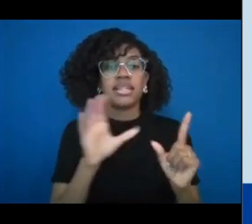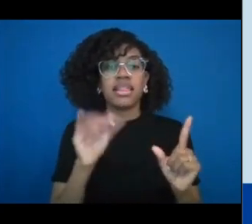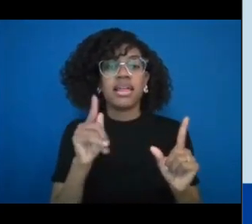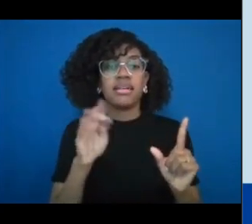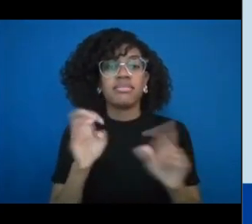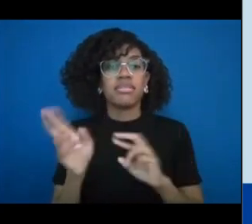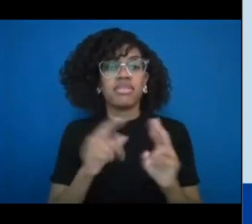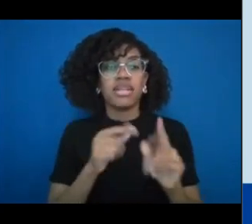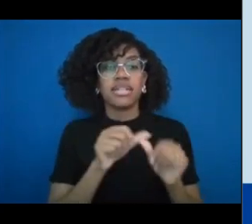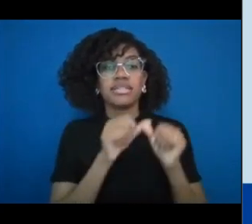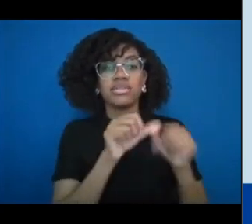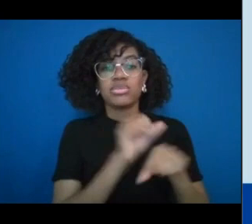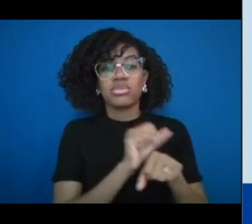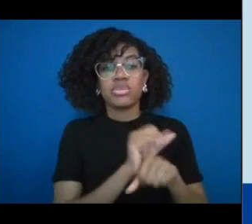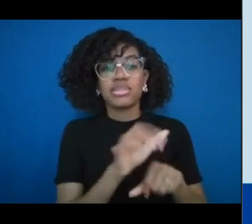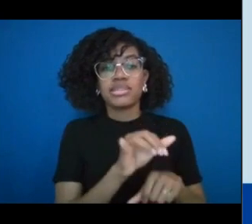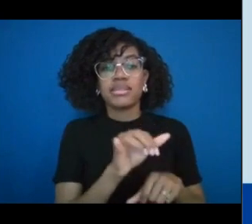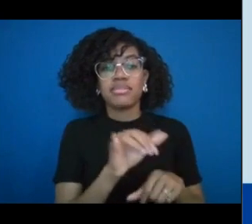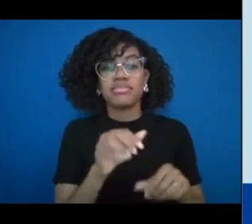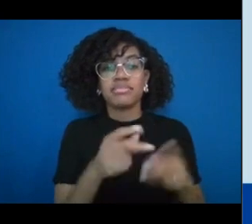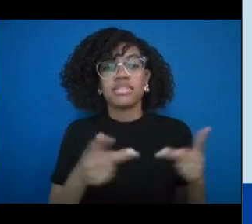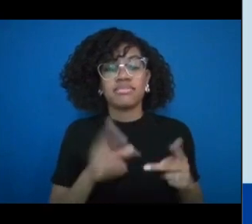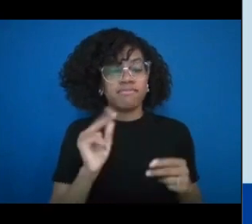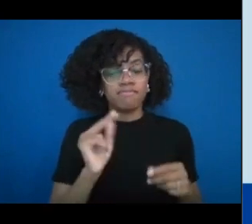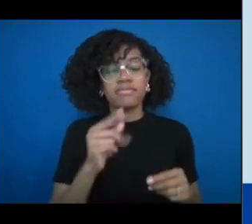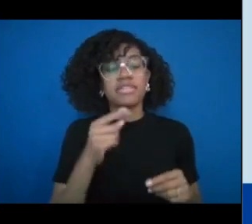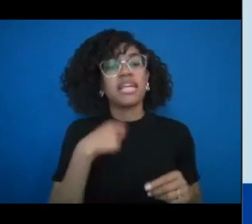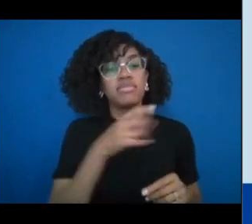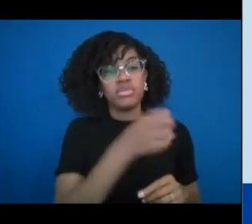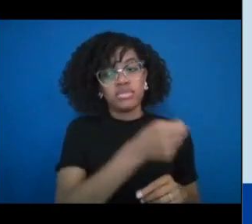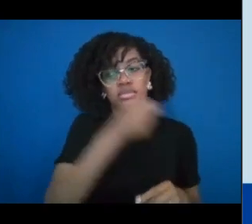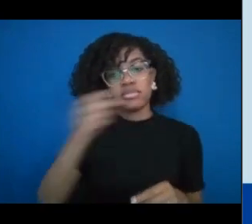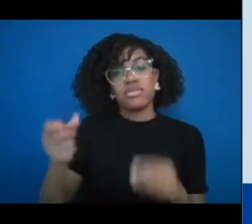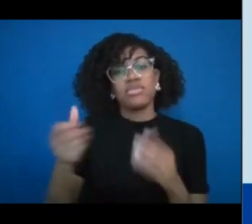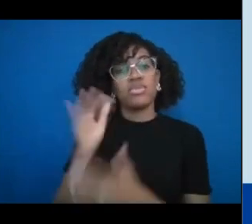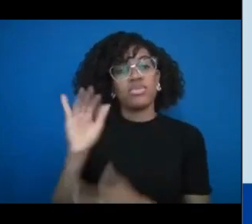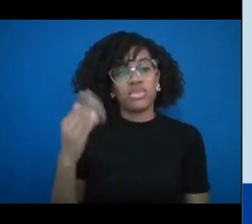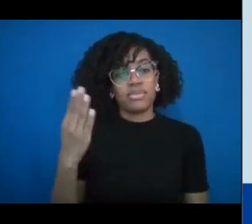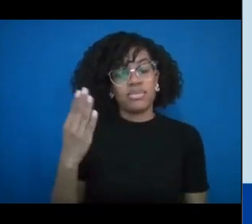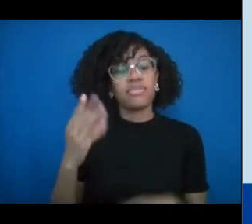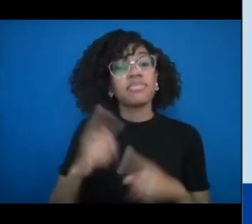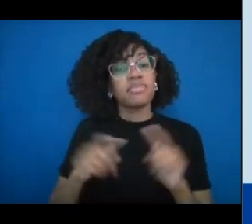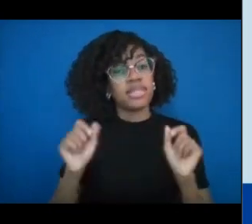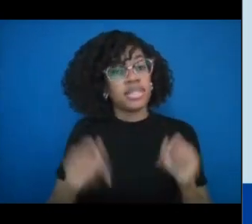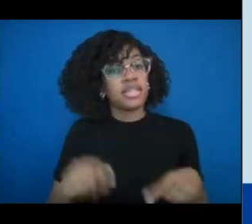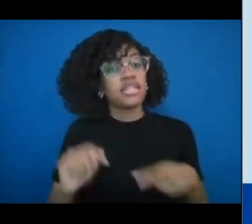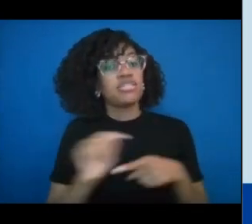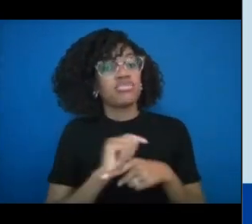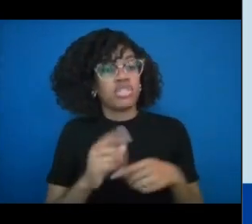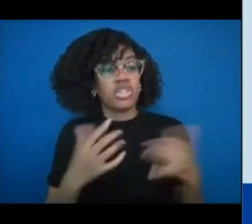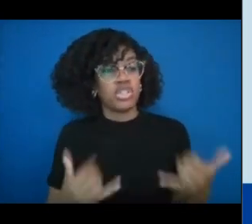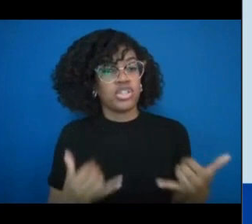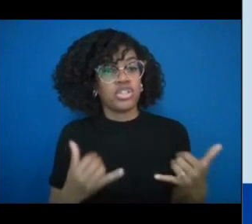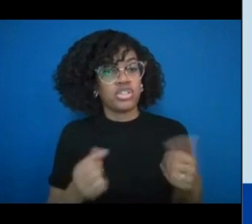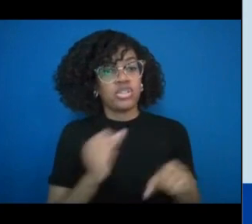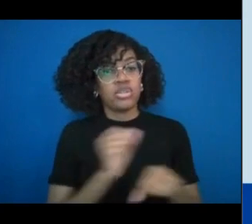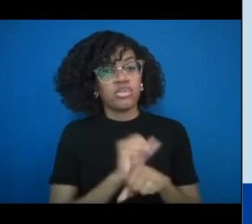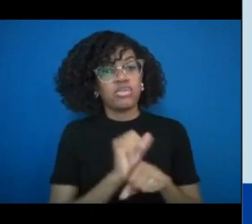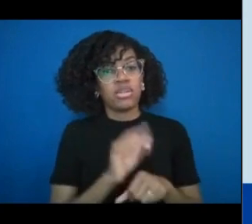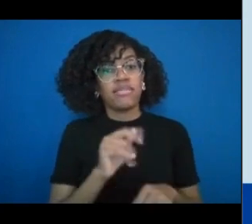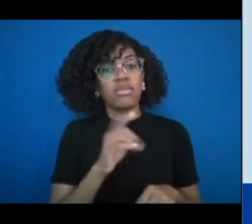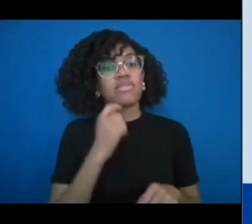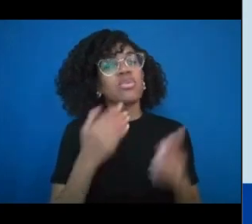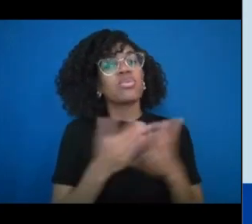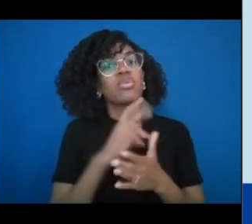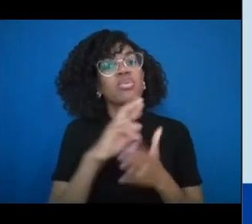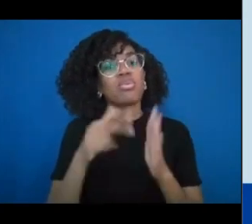he's doing. It needs to be a new job, but you can train workers from your incumbent workforce for new roles that